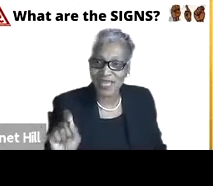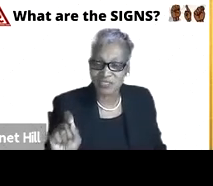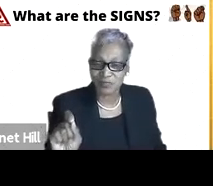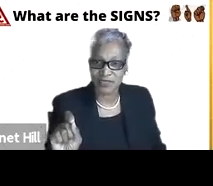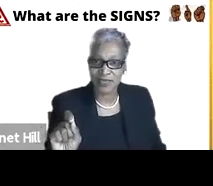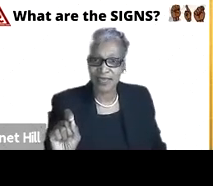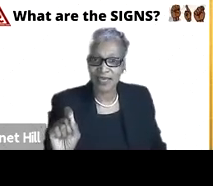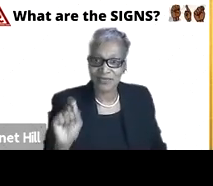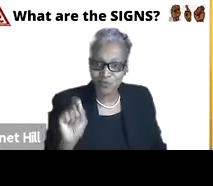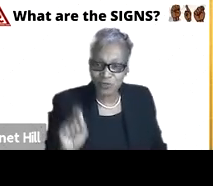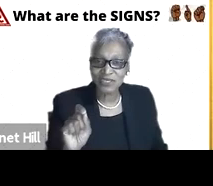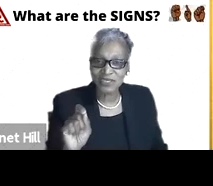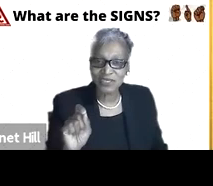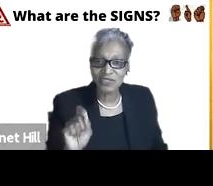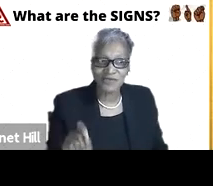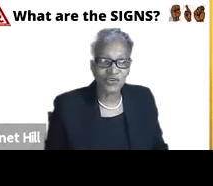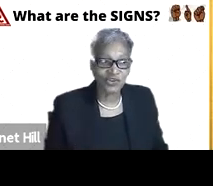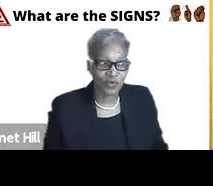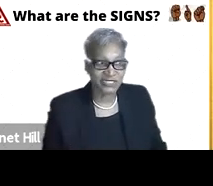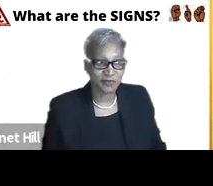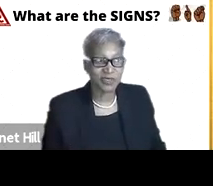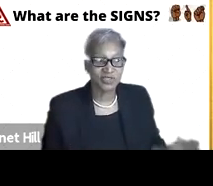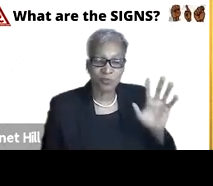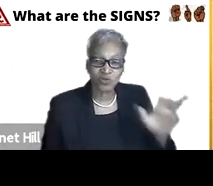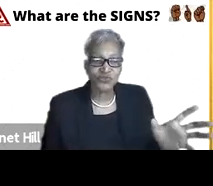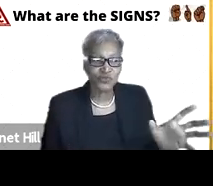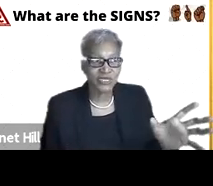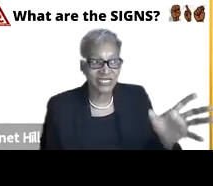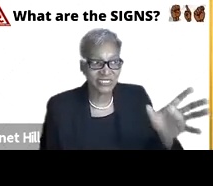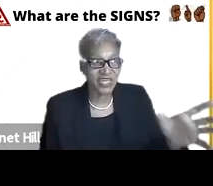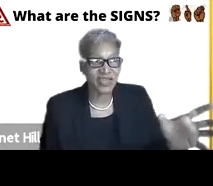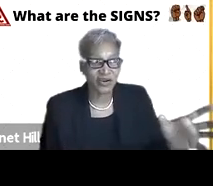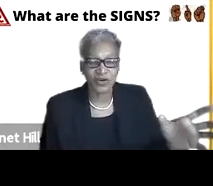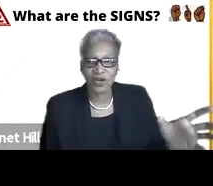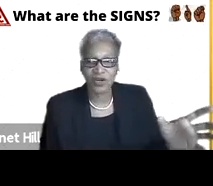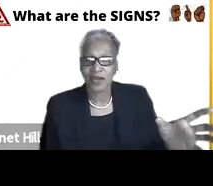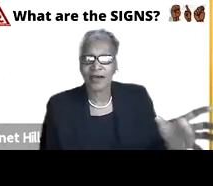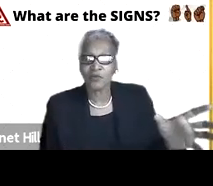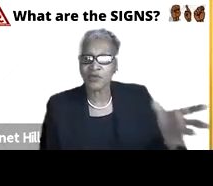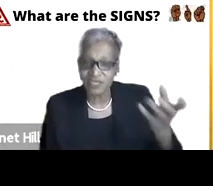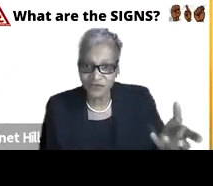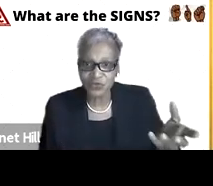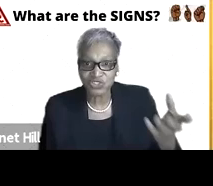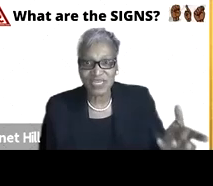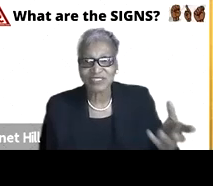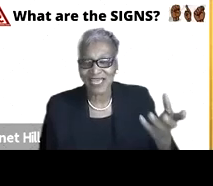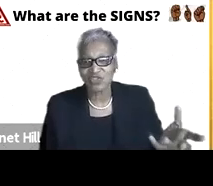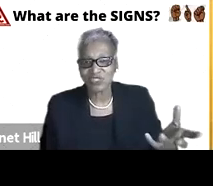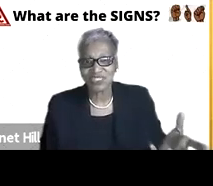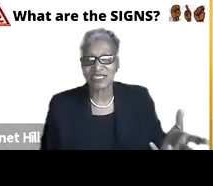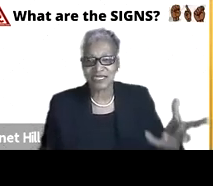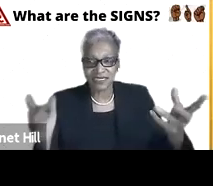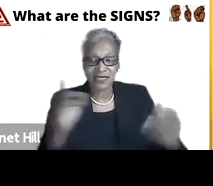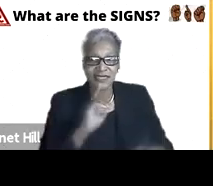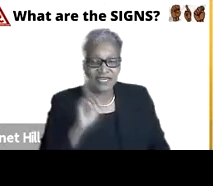can grasp it. I really do believe you can grasp it because most of what is there will give you a chance to